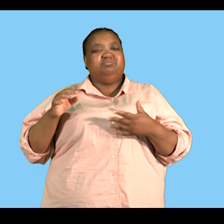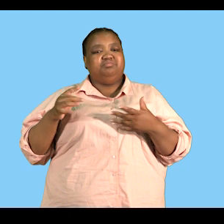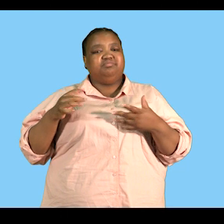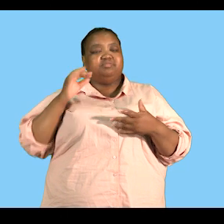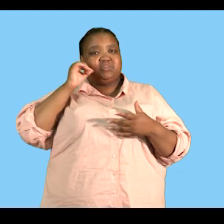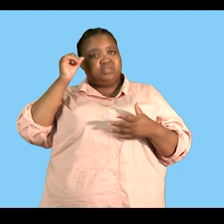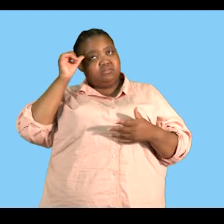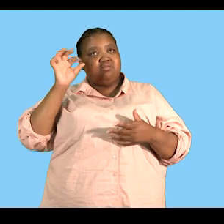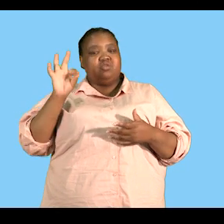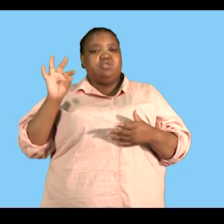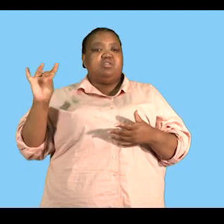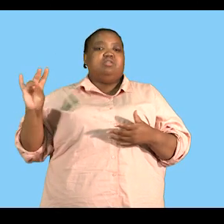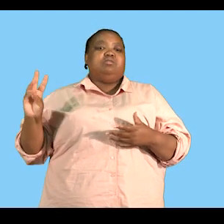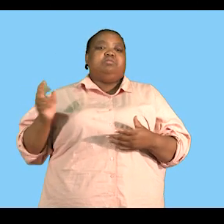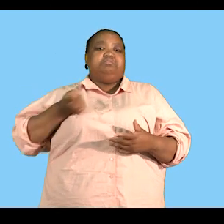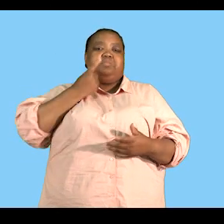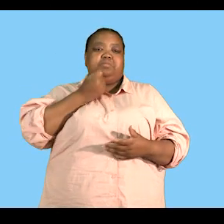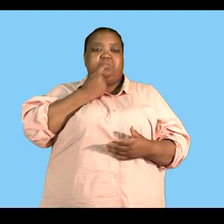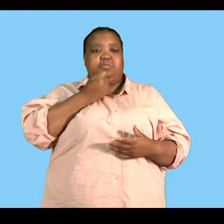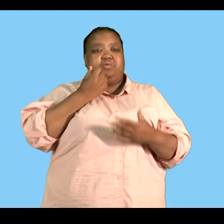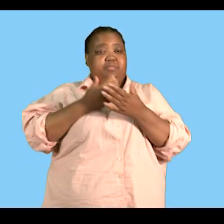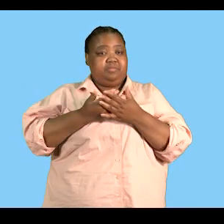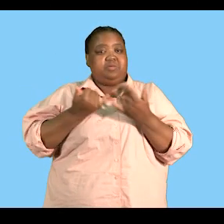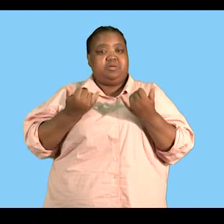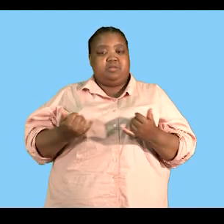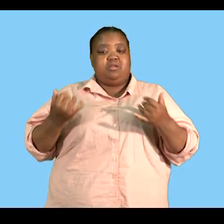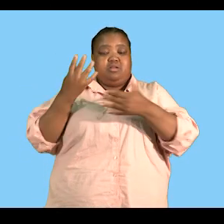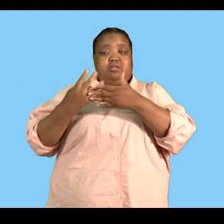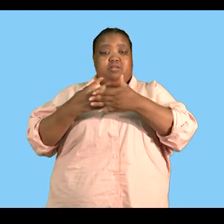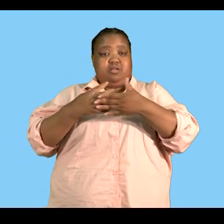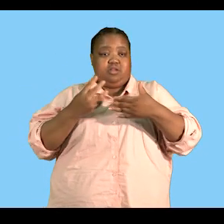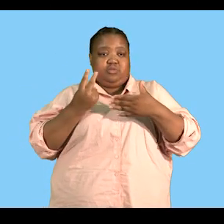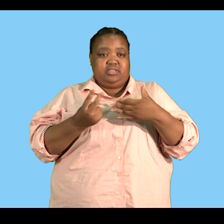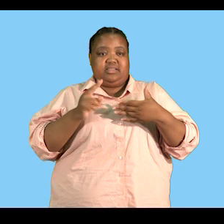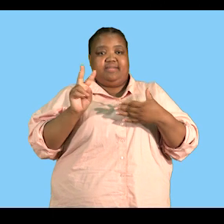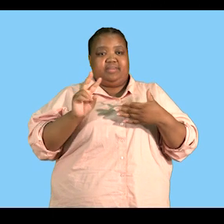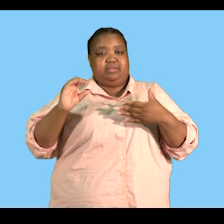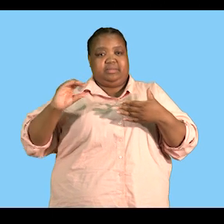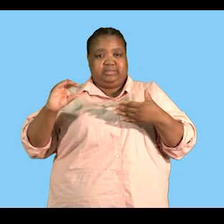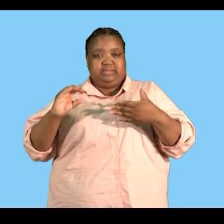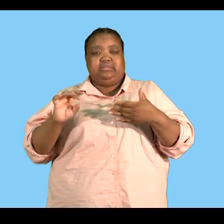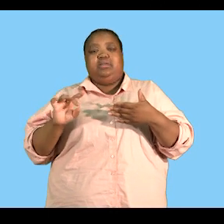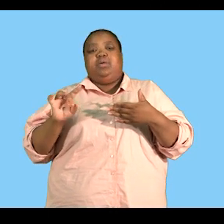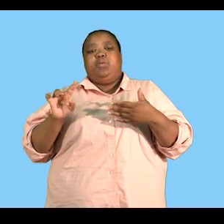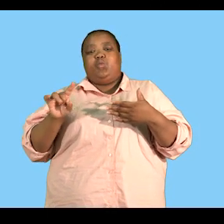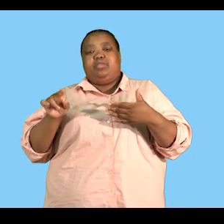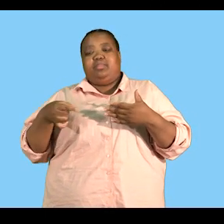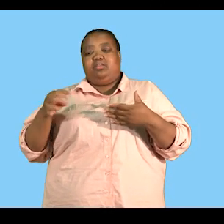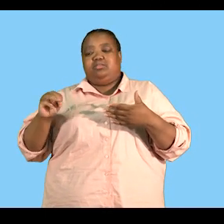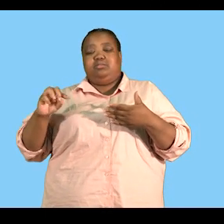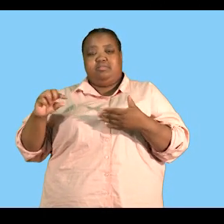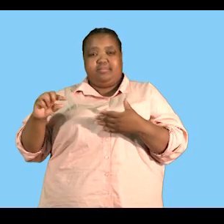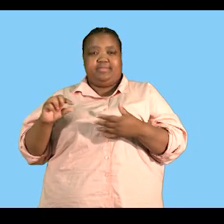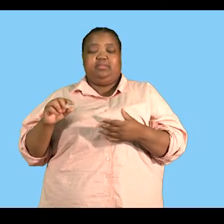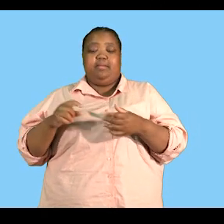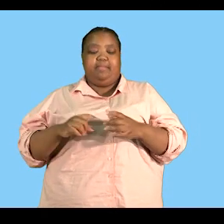daily is shown in the table. We can see the vitamin C is 1,000 milligrams. There is